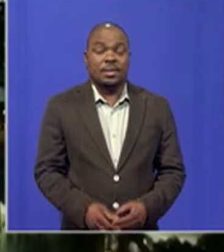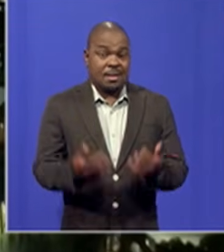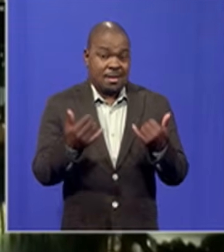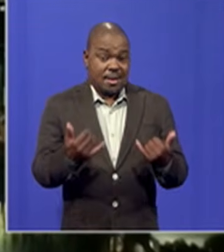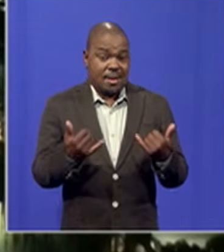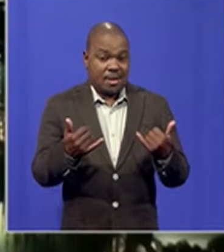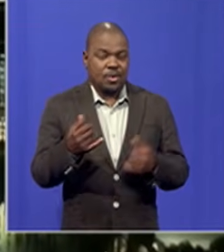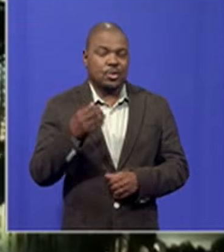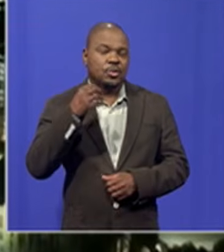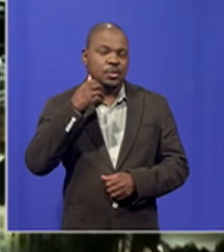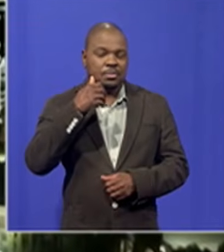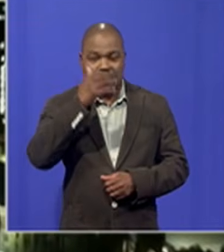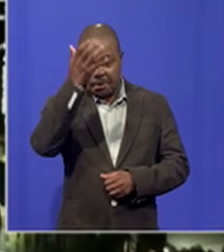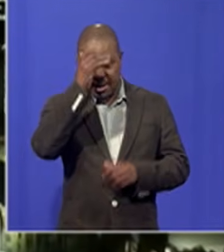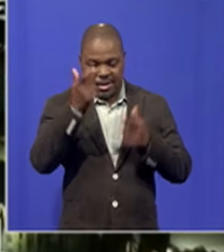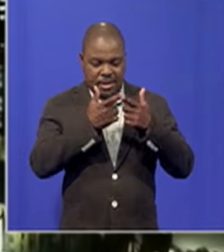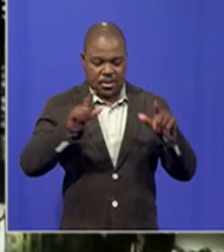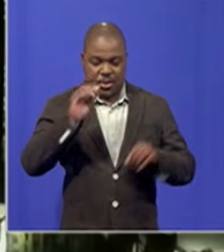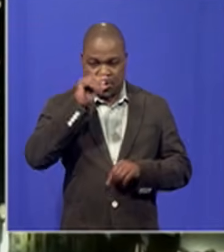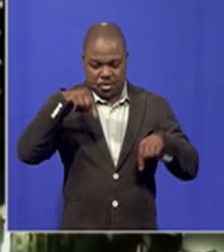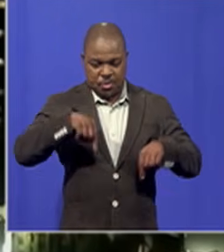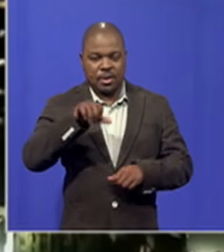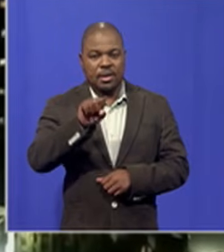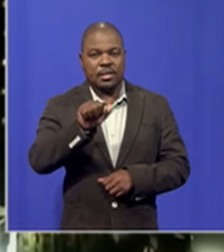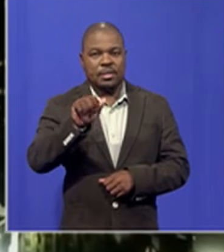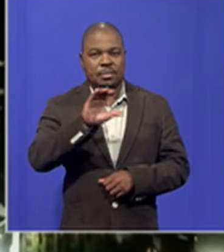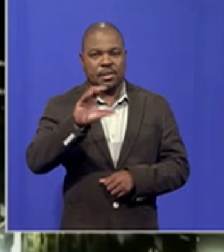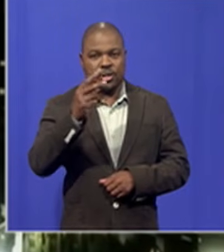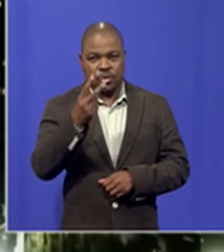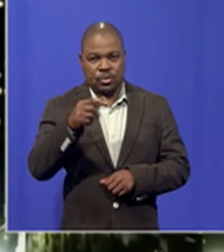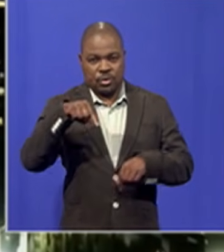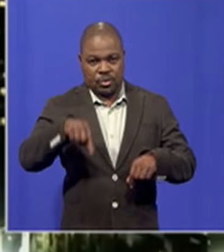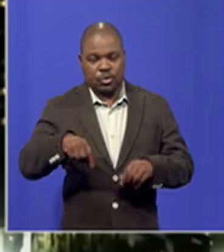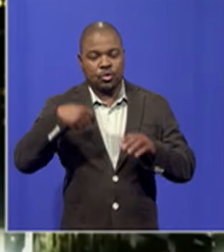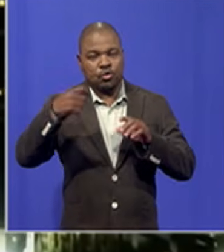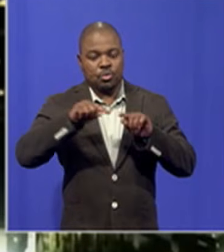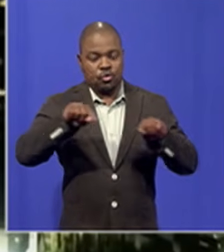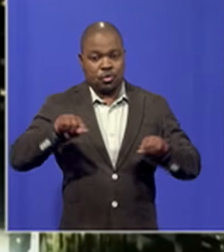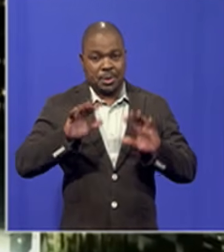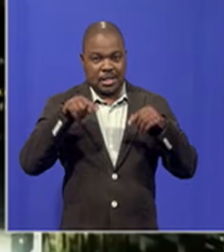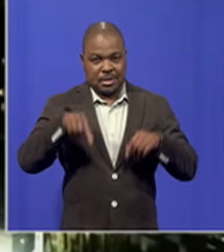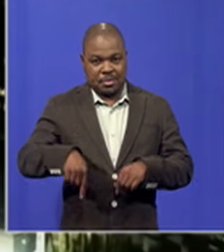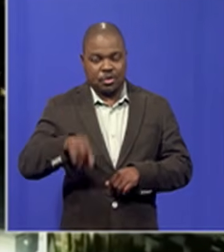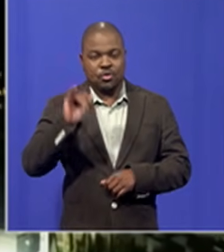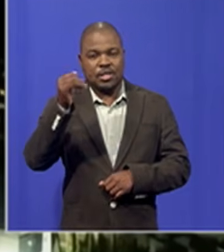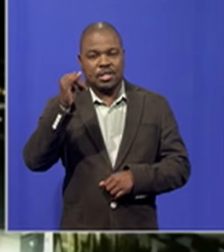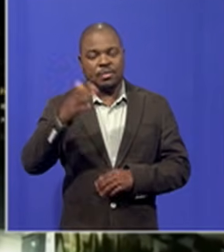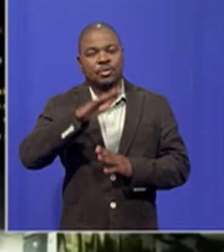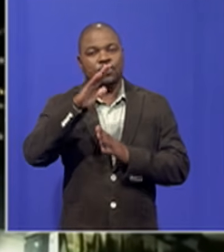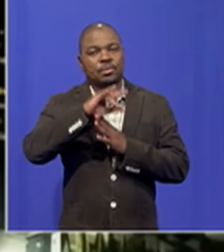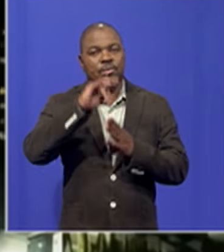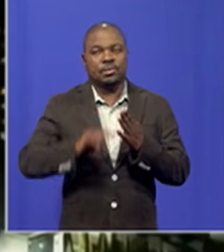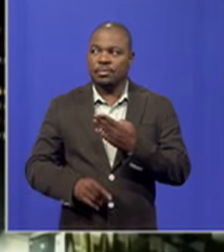Betšhuntše ke ditaba tša leleme la Sepedi tša SABC go tšwa ka Studio 10 Auckland Park, Johannesburg, gomme dihlago tša tšona ke